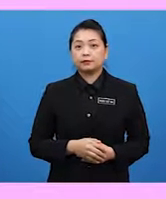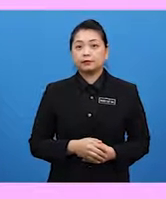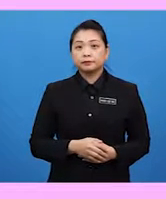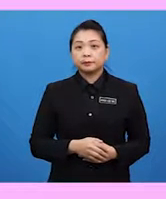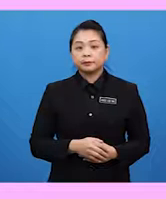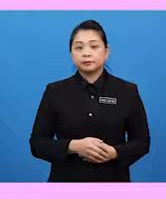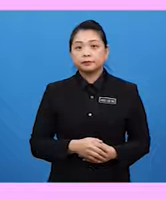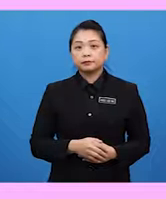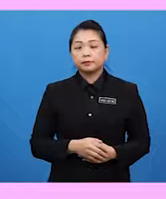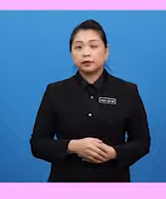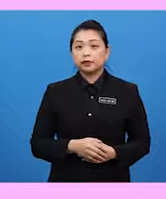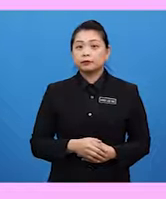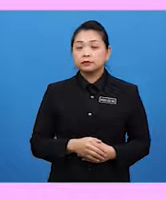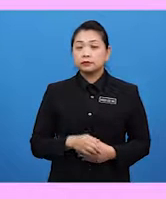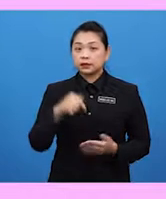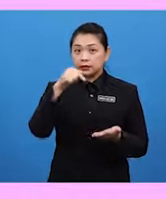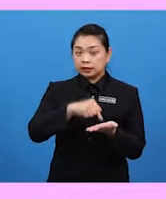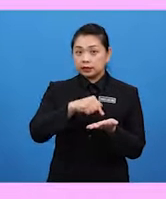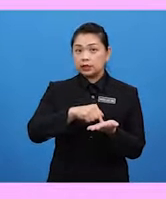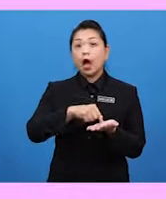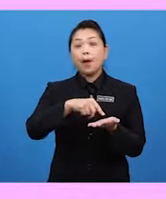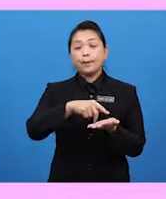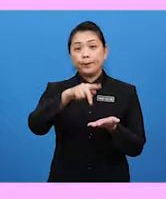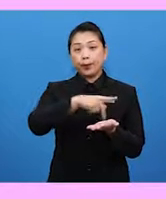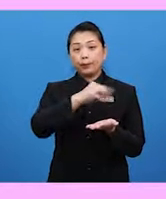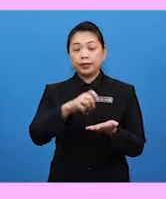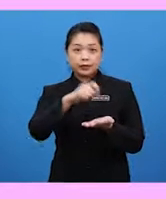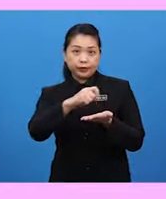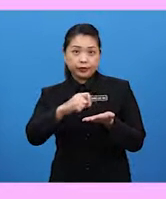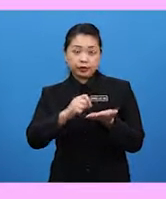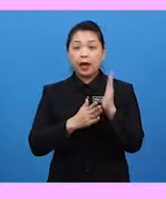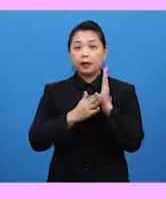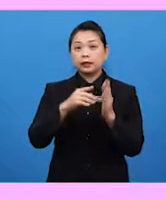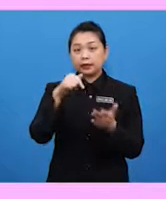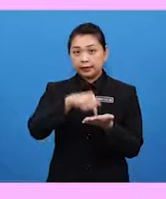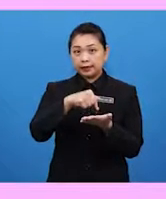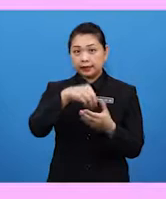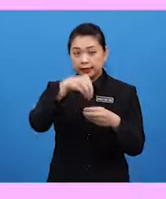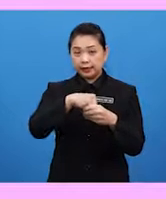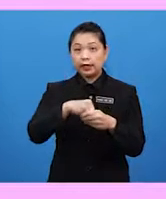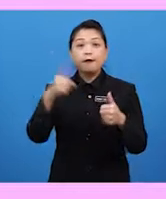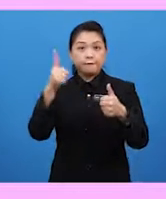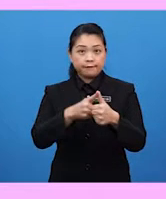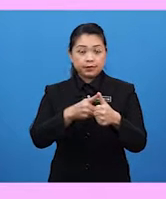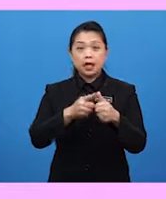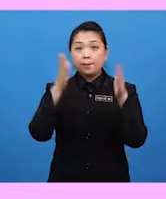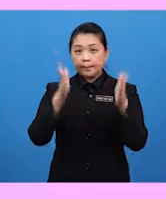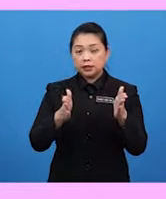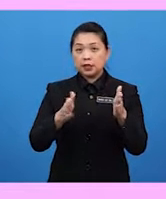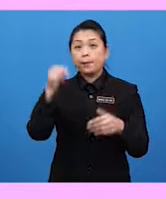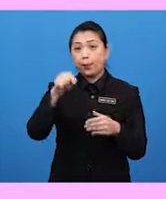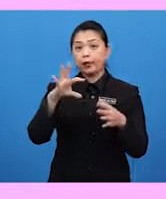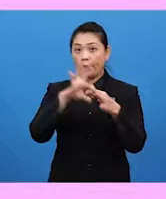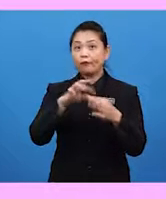poem. This poem is written from the first person point of view because the